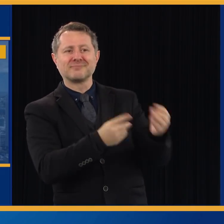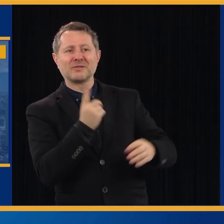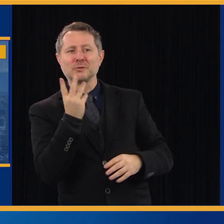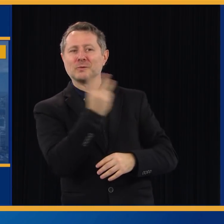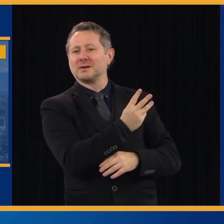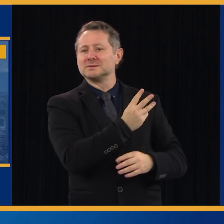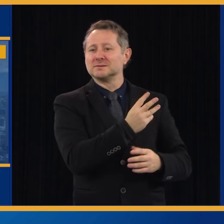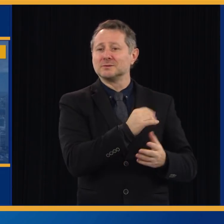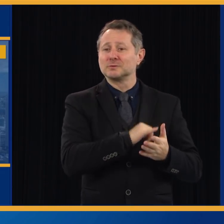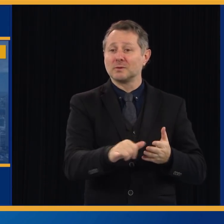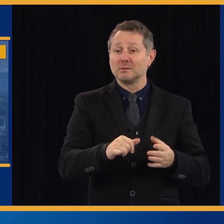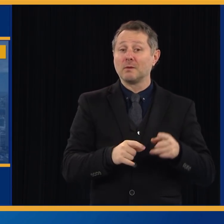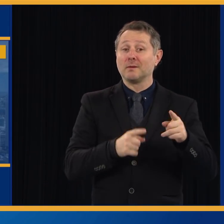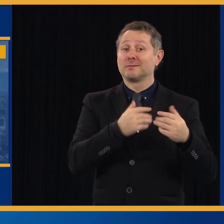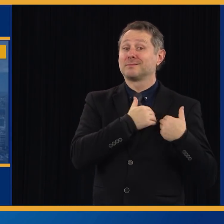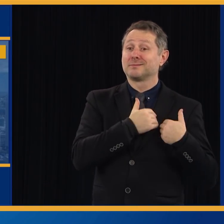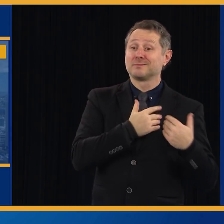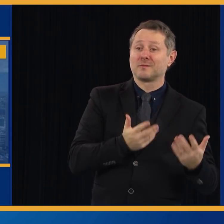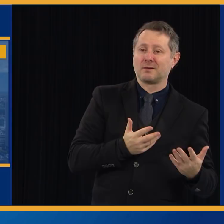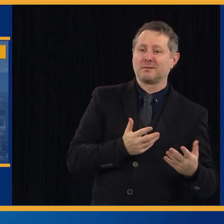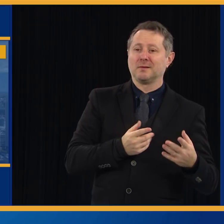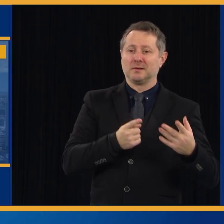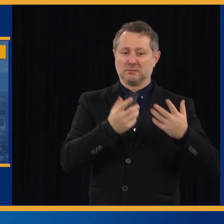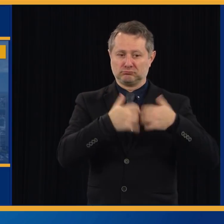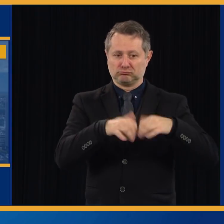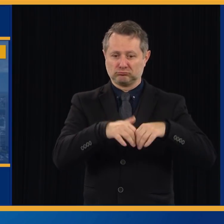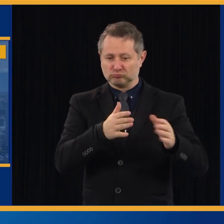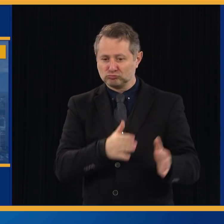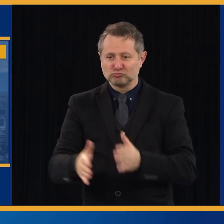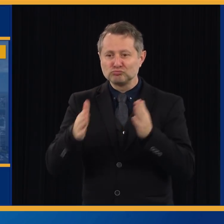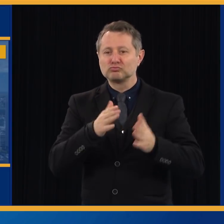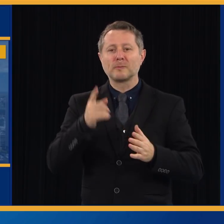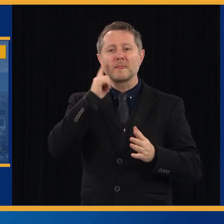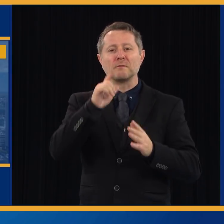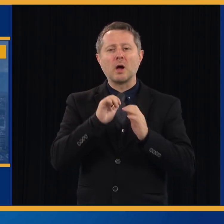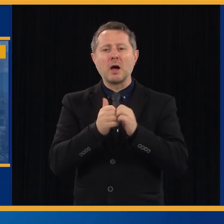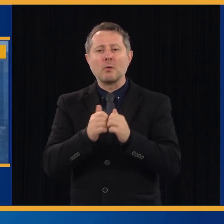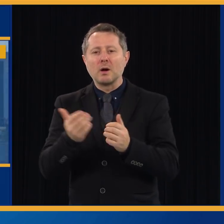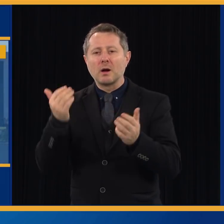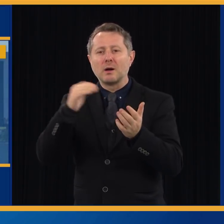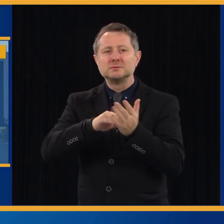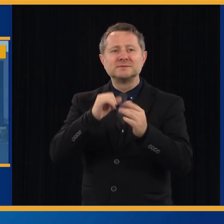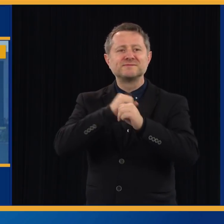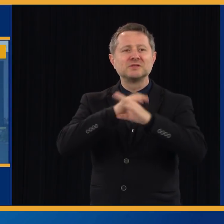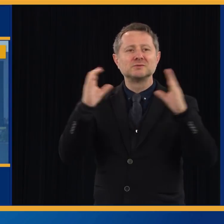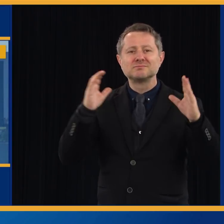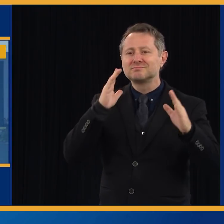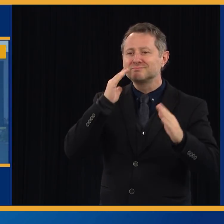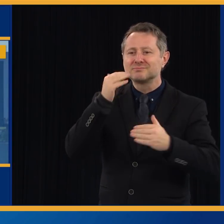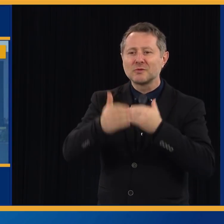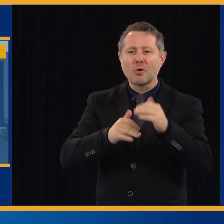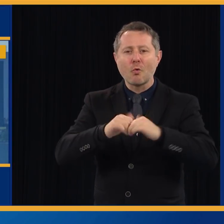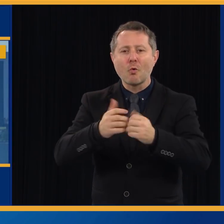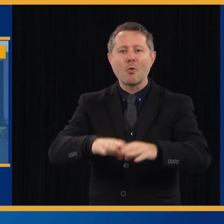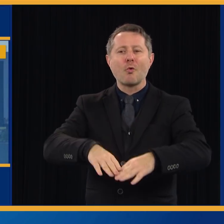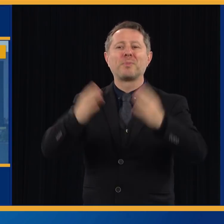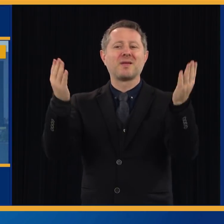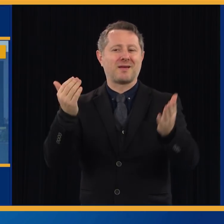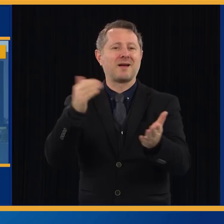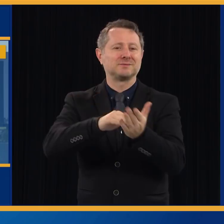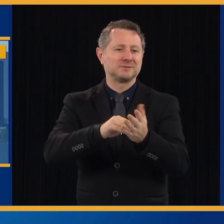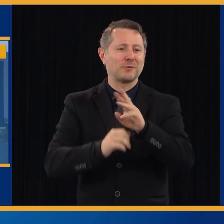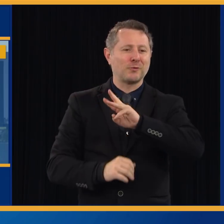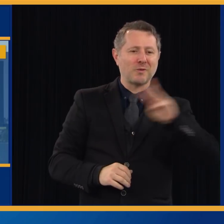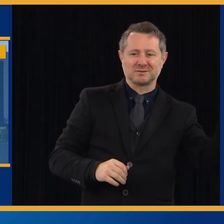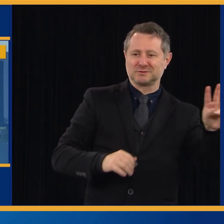start to work on the reimagining and the reopening plan for Western New York. We're also going